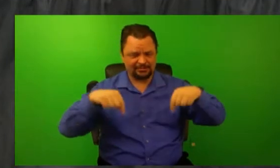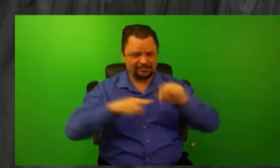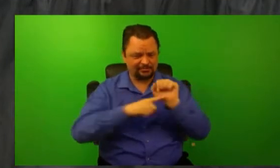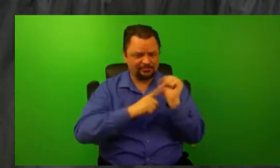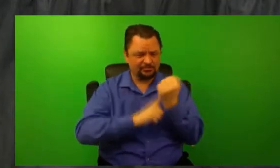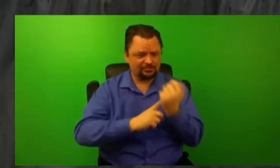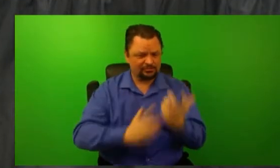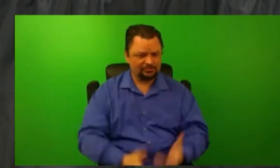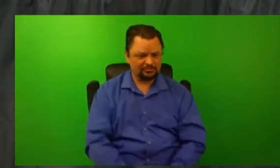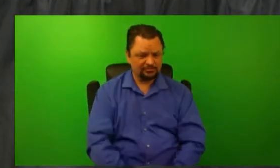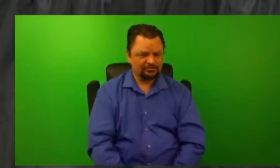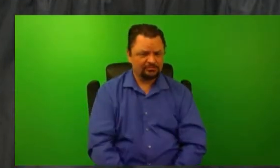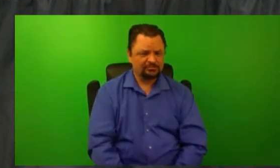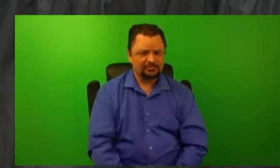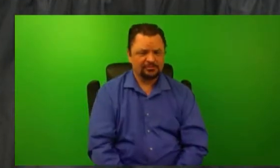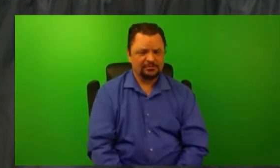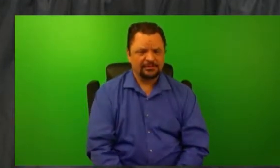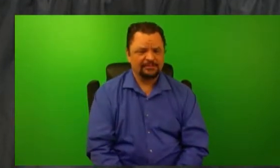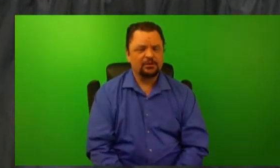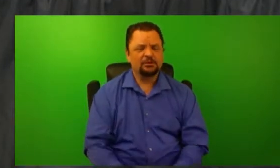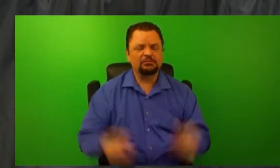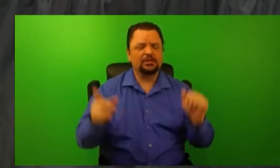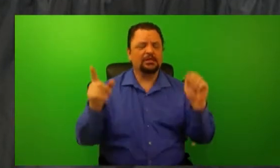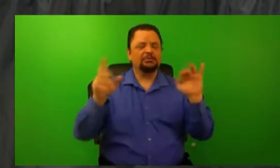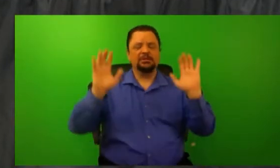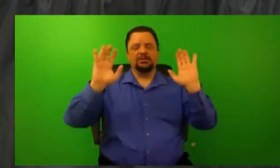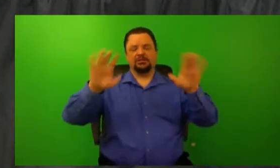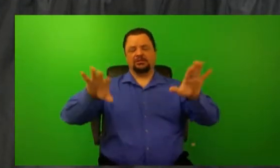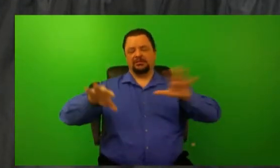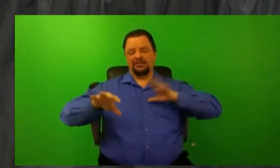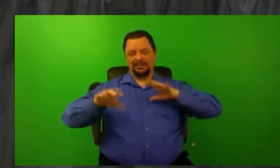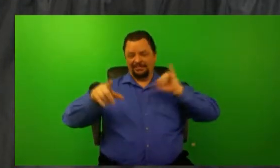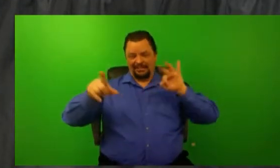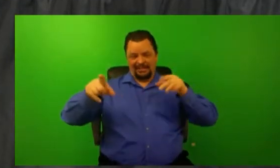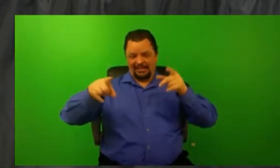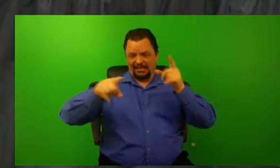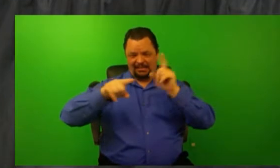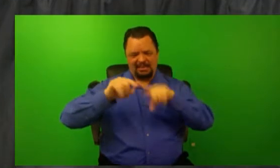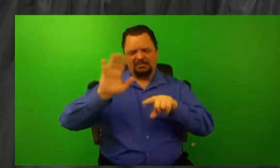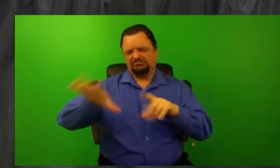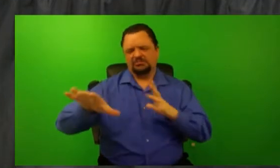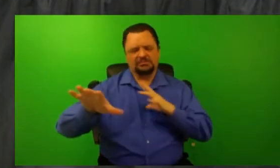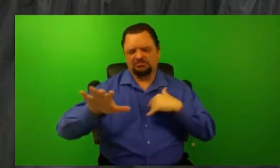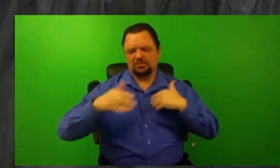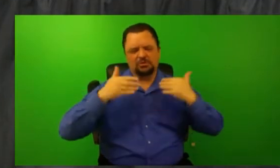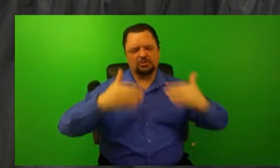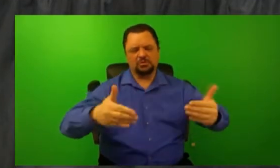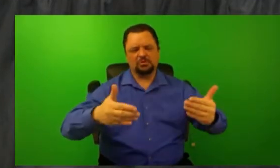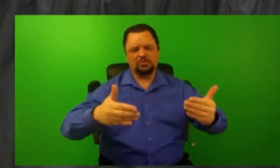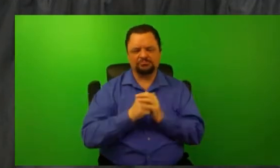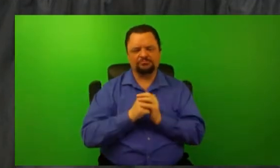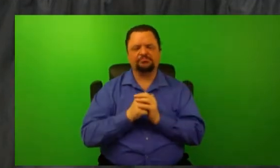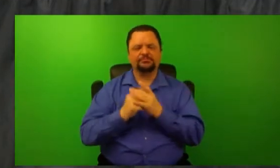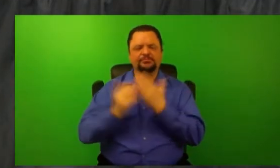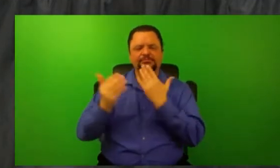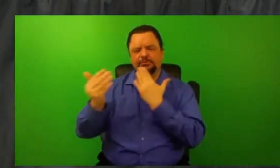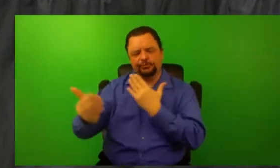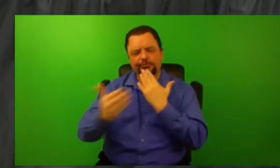Is And there? no worries if you Okay, we're can't. good. I I think we appreciate can it. do that. Commissioner Bremer, thank you. Thank And you. let me also ask, are there any